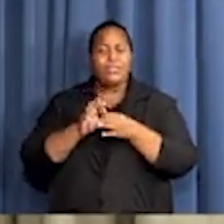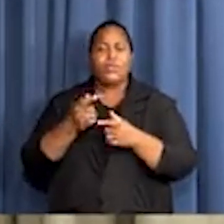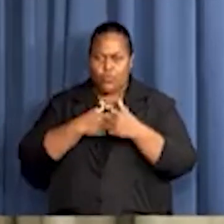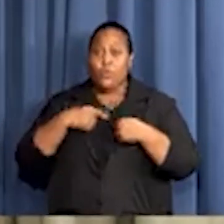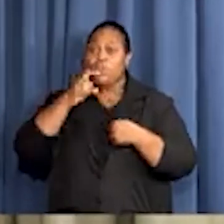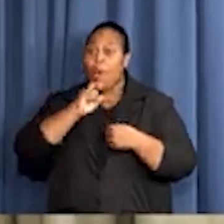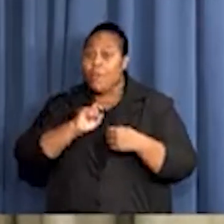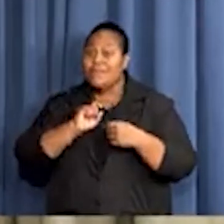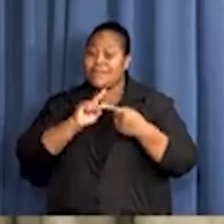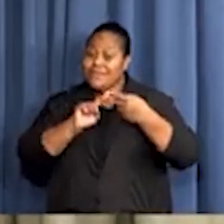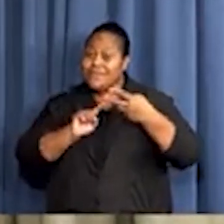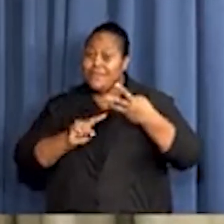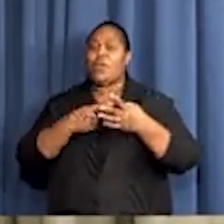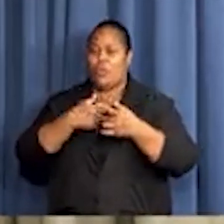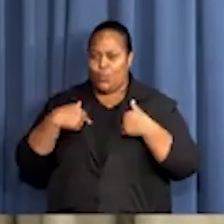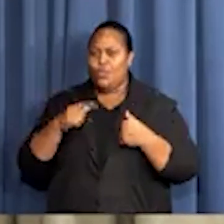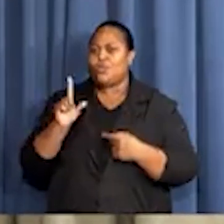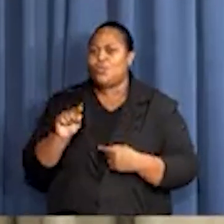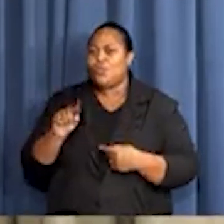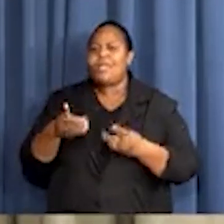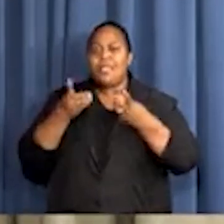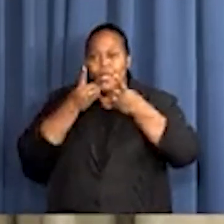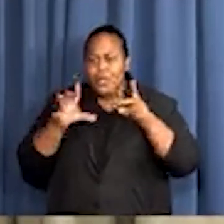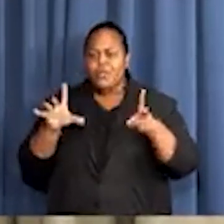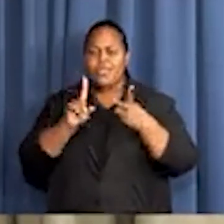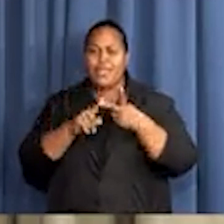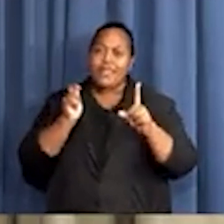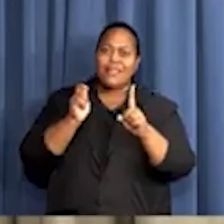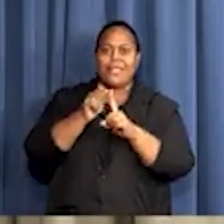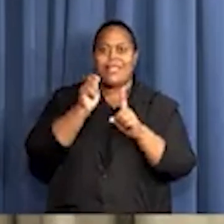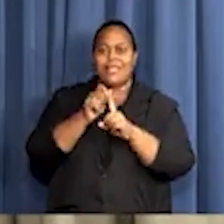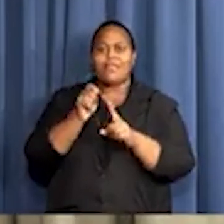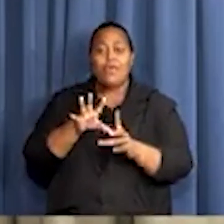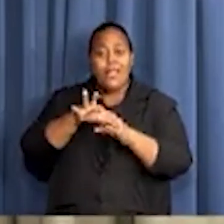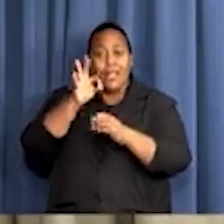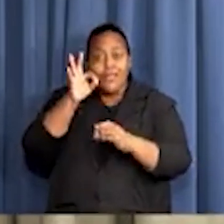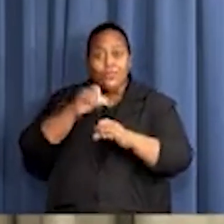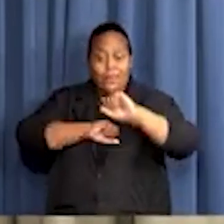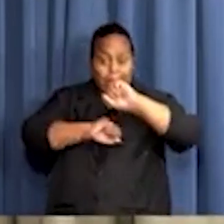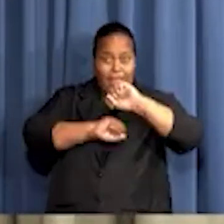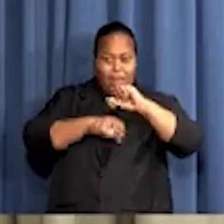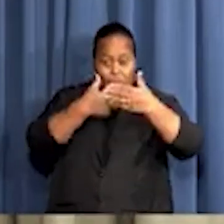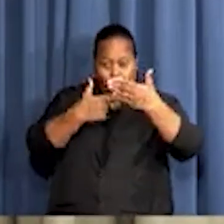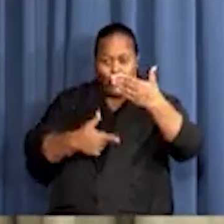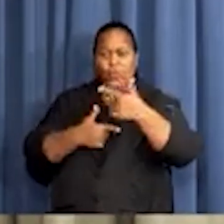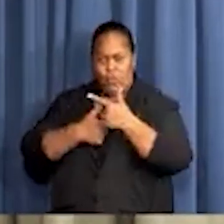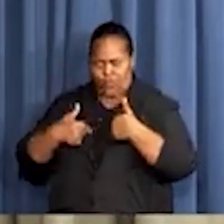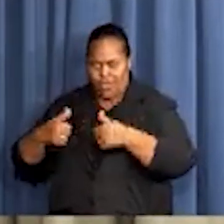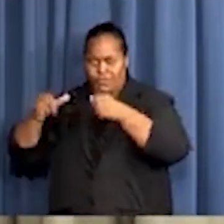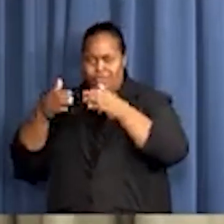promises, acting on declarations and targets for the election campaign, and